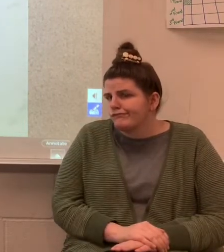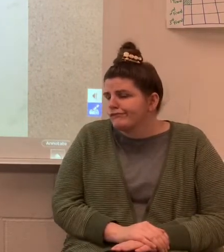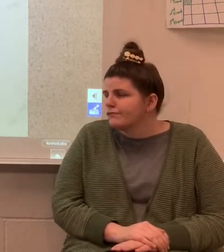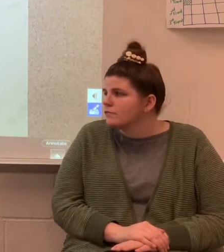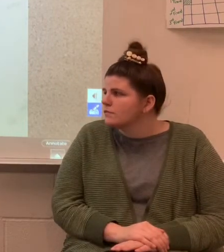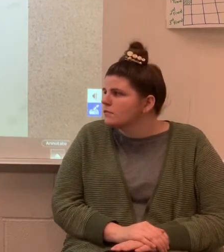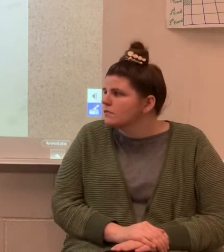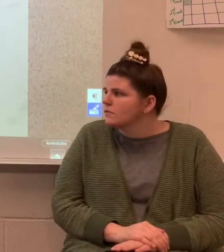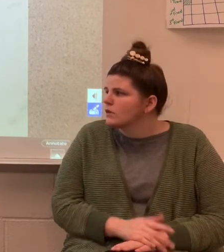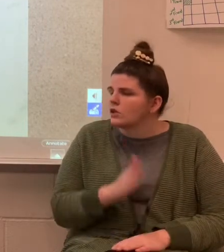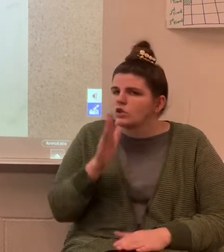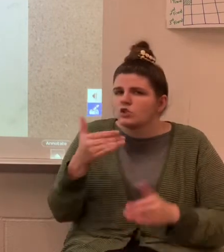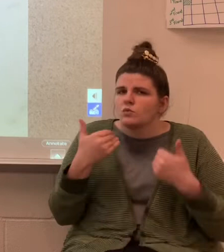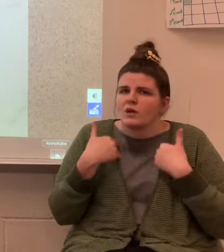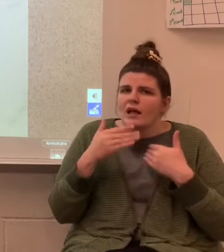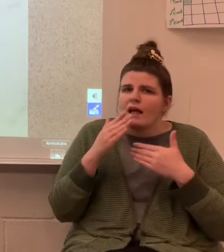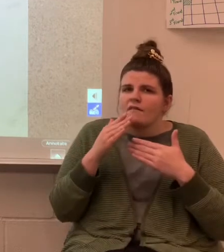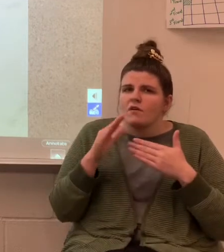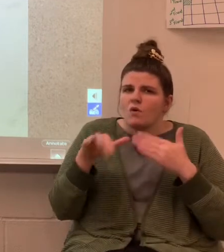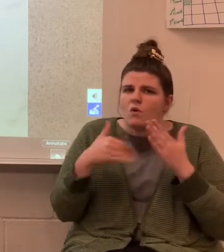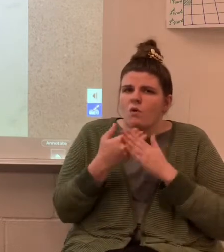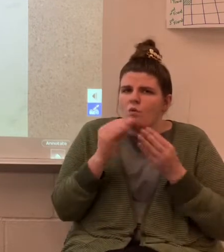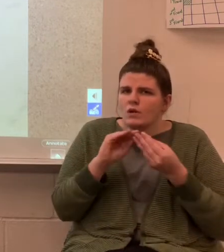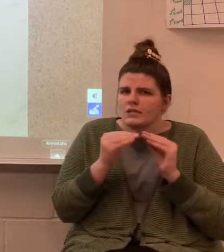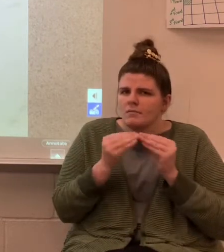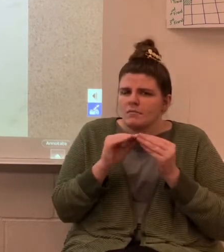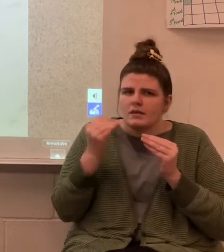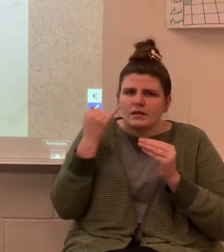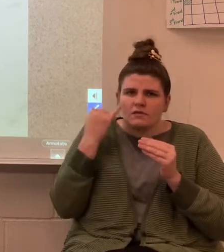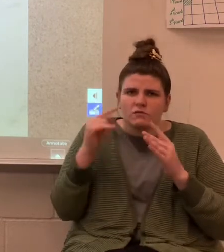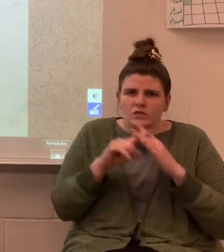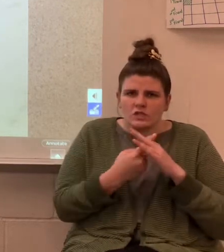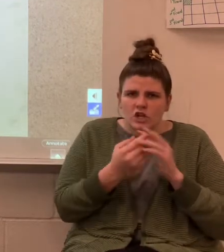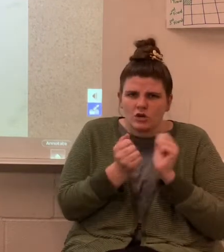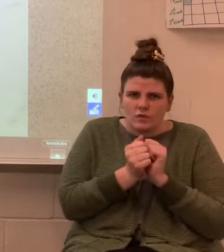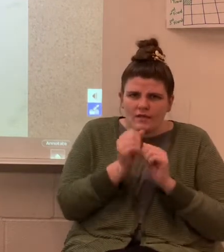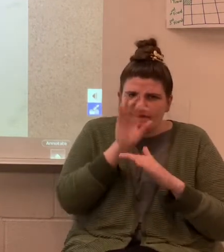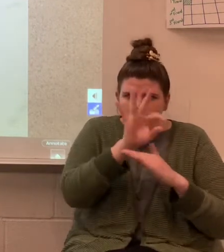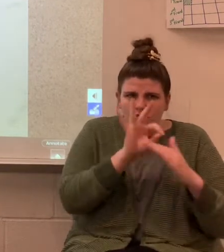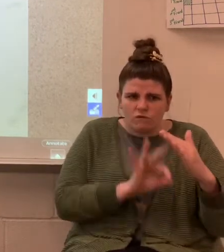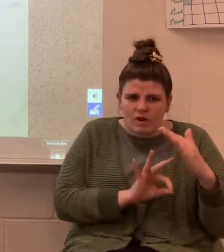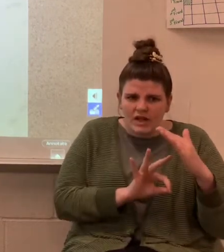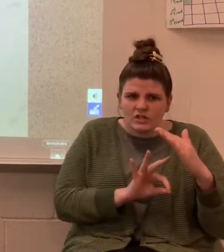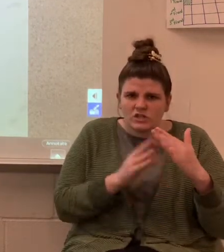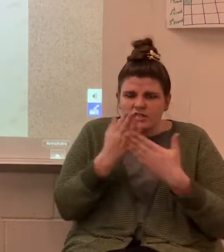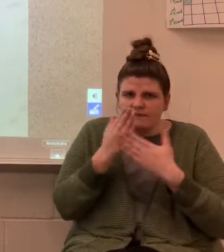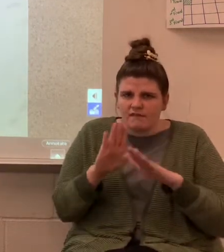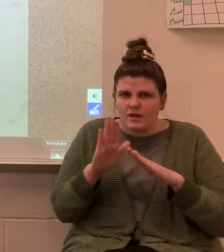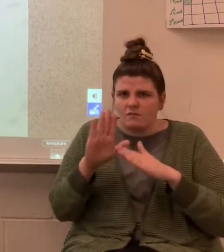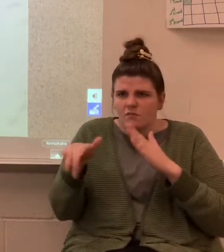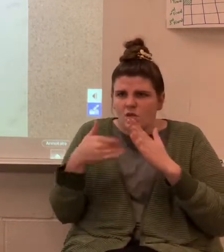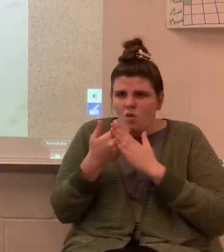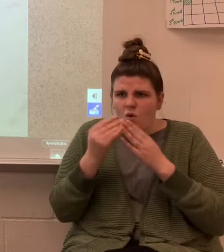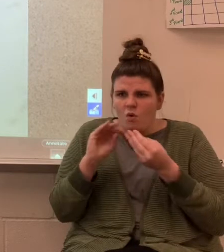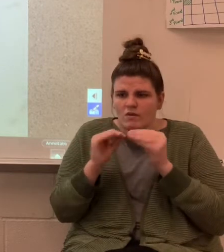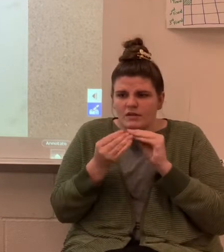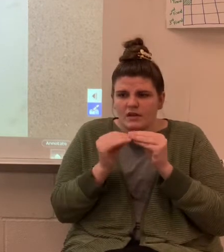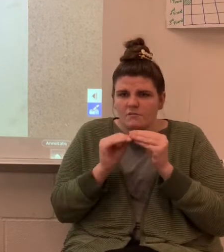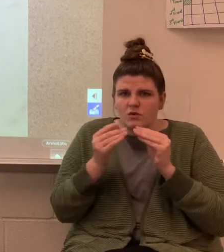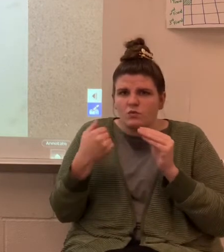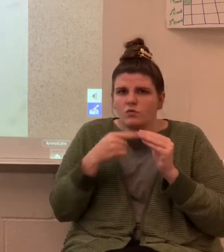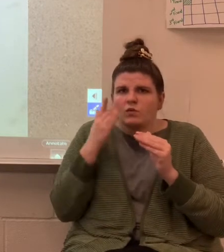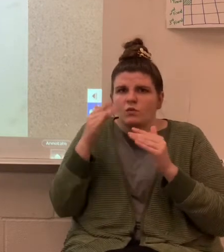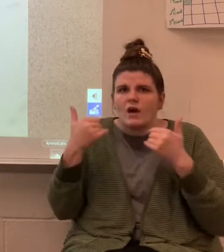And he's going to end up with a whole number. If we started with a fraction and divided it by a whole number, we're going to end up with an answer that is